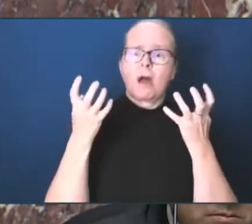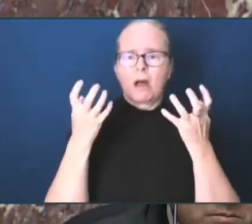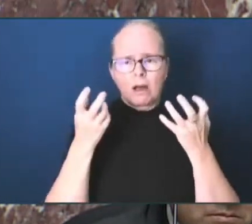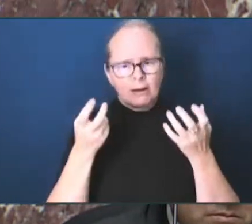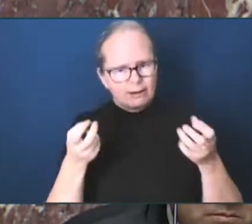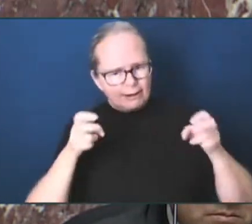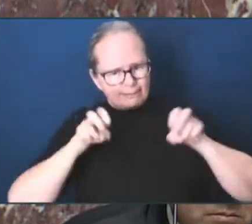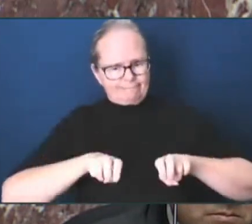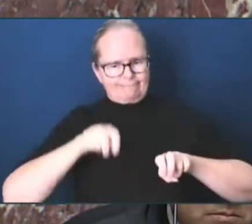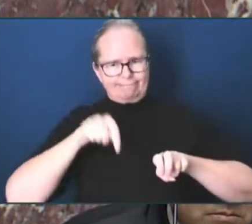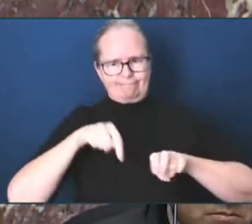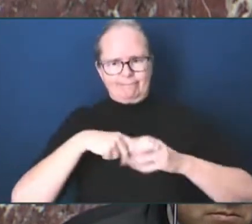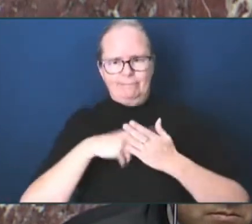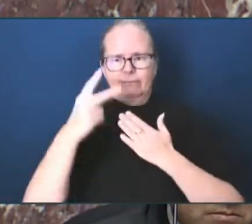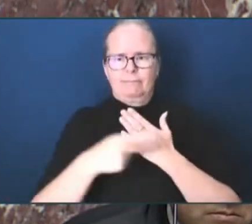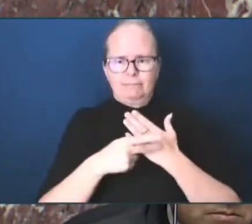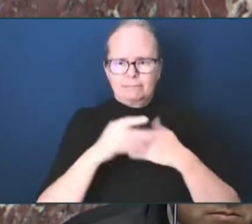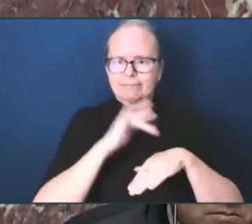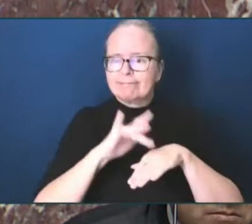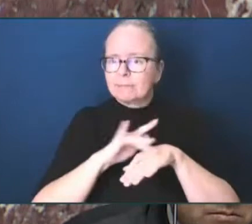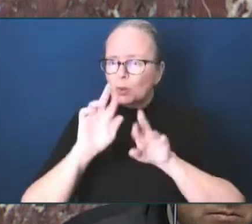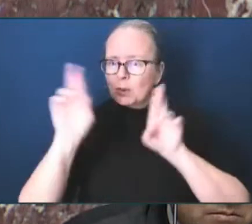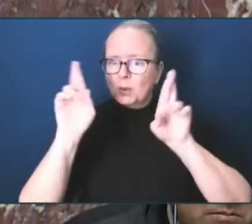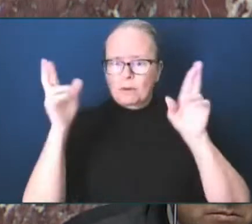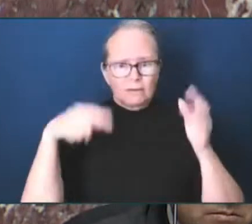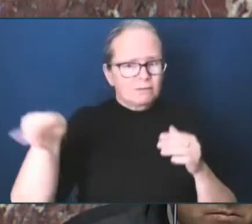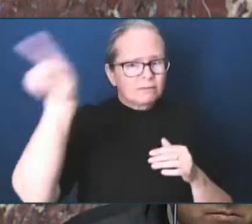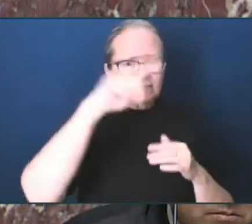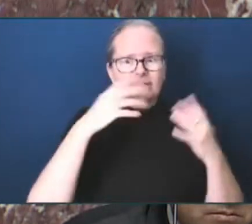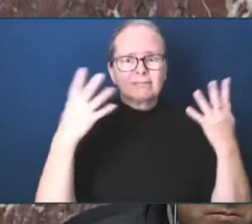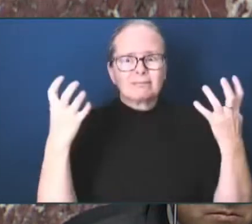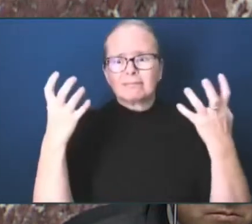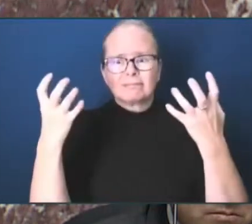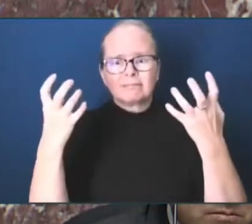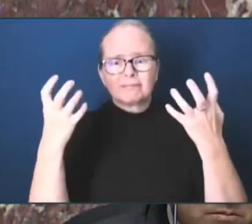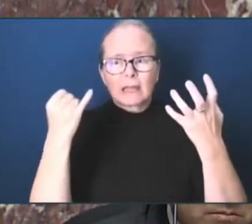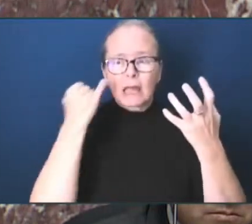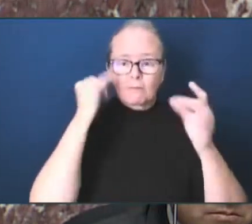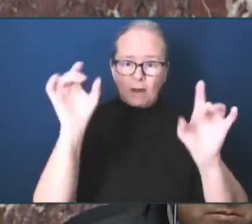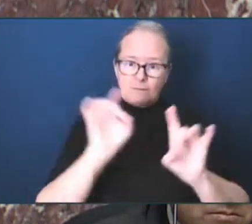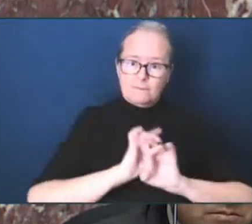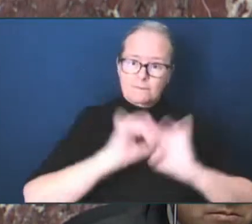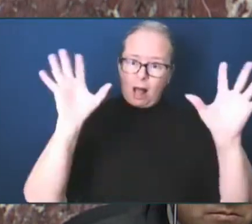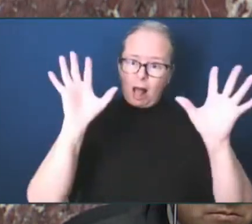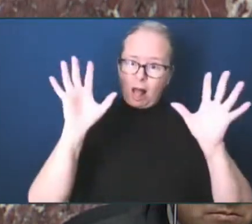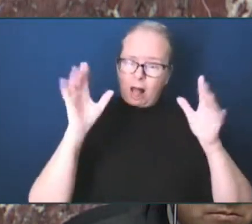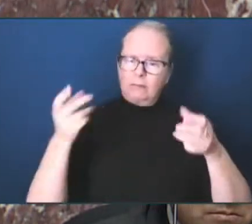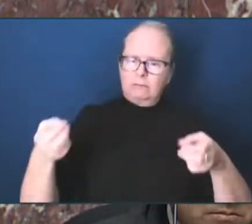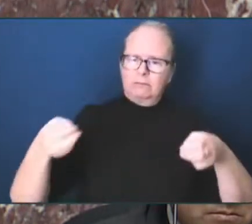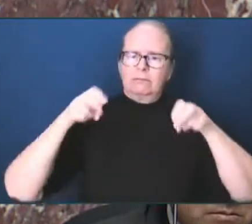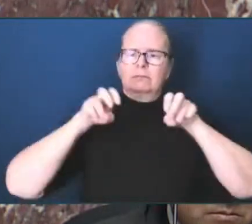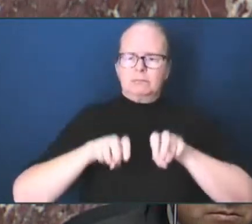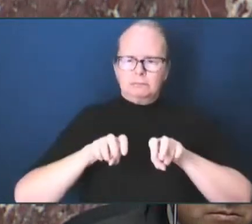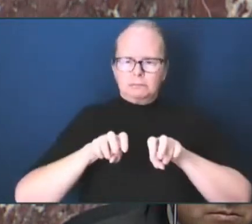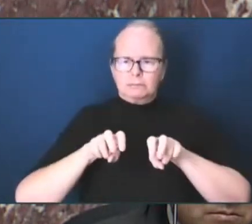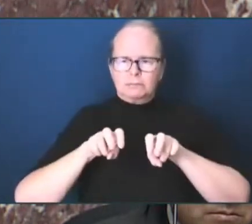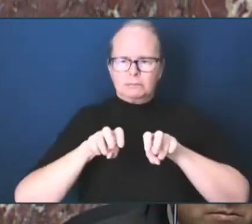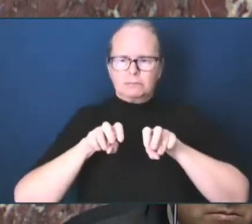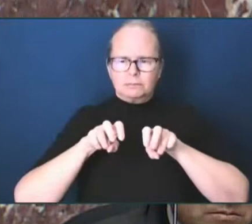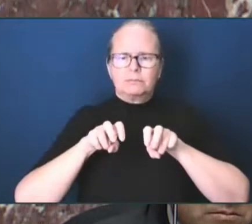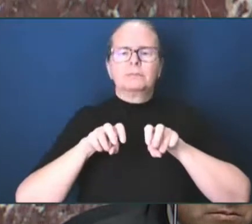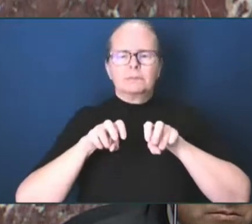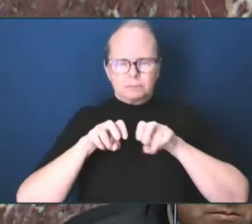is a risk of violence. For years now, the City of Prince George has been trying to expand this program and have been told